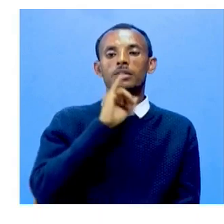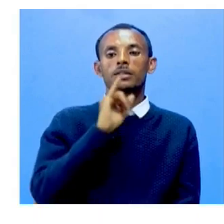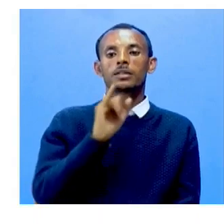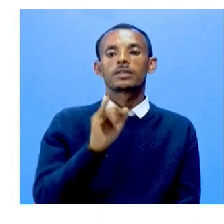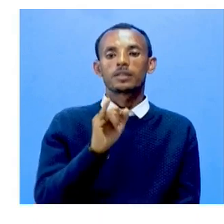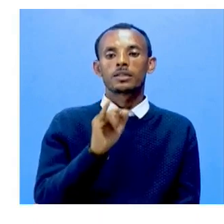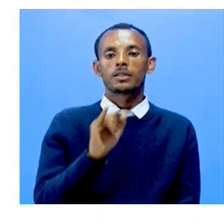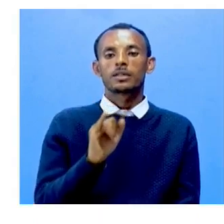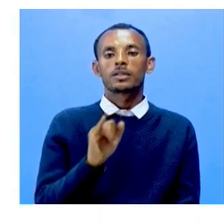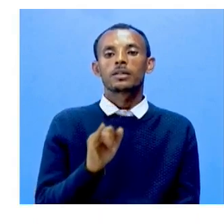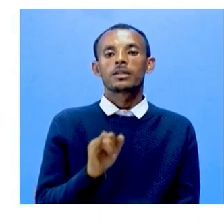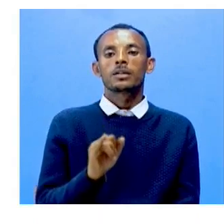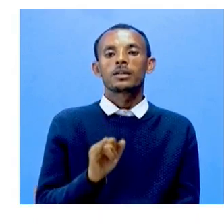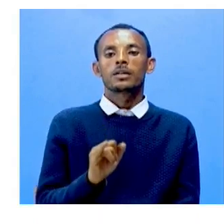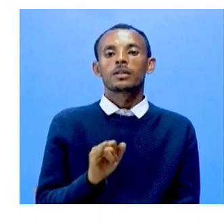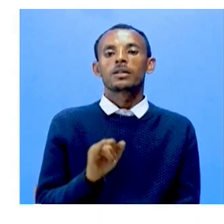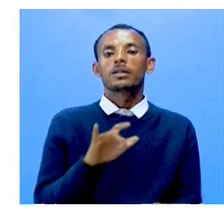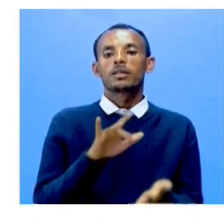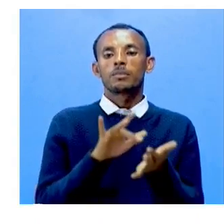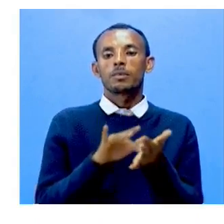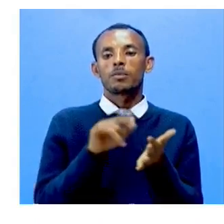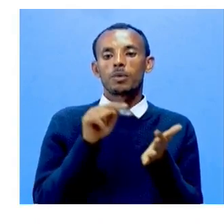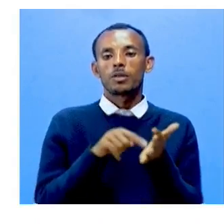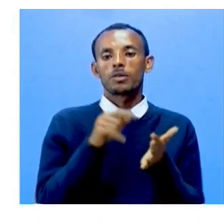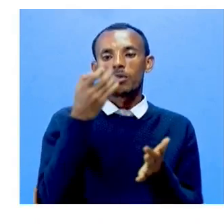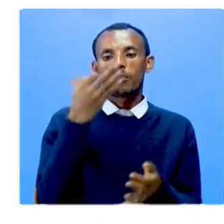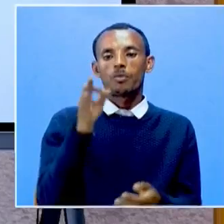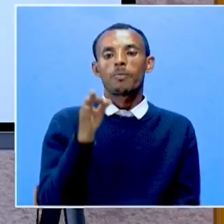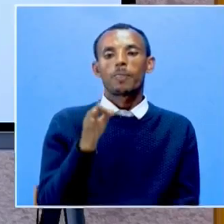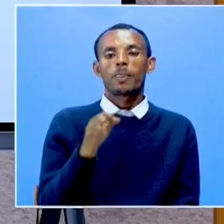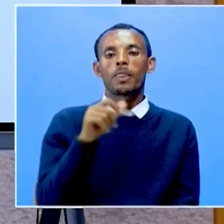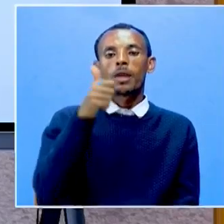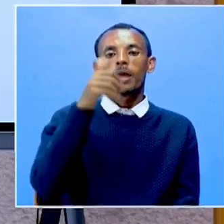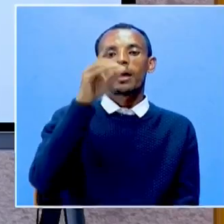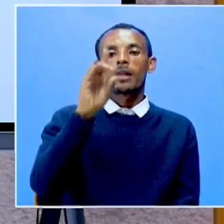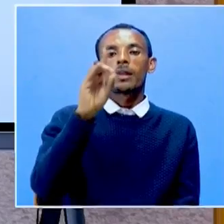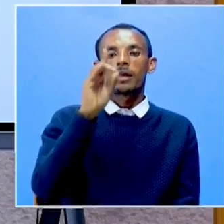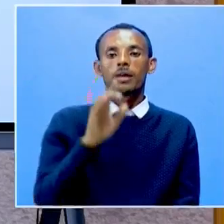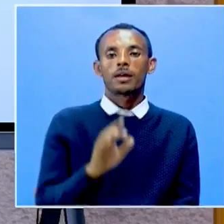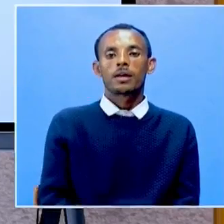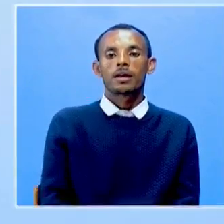is the midpoint of AD.